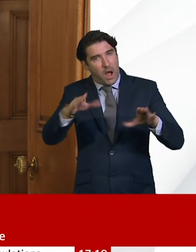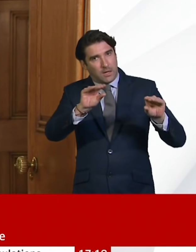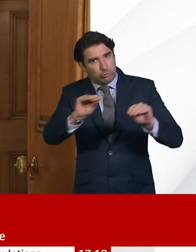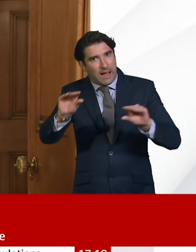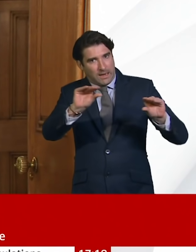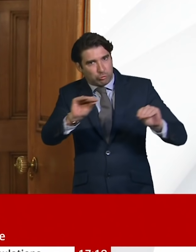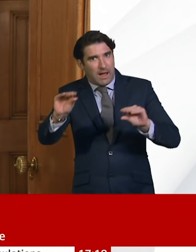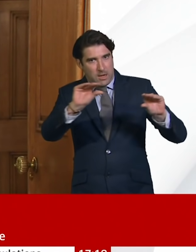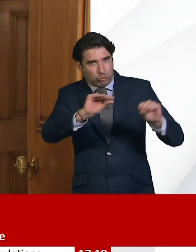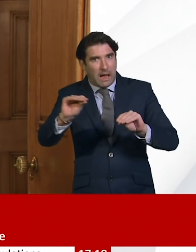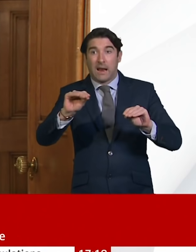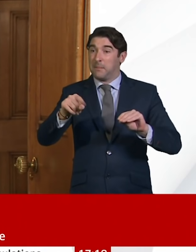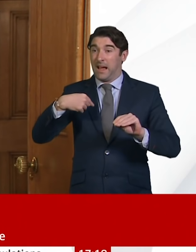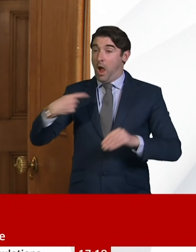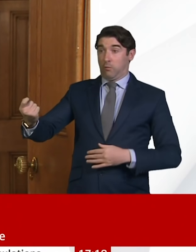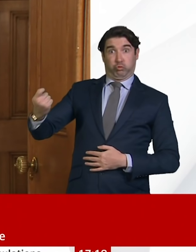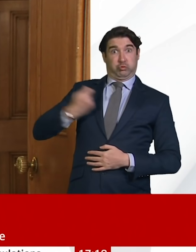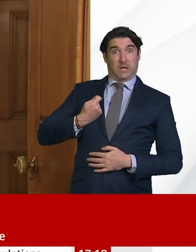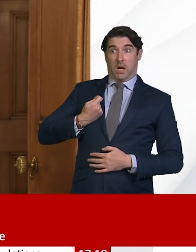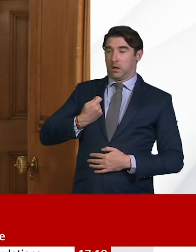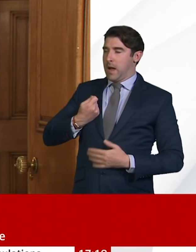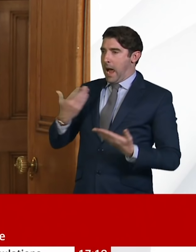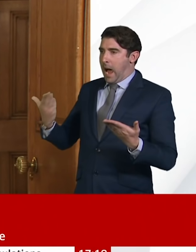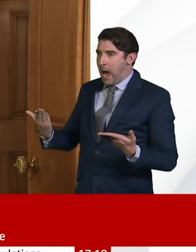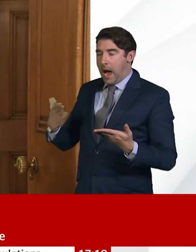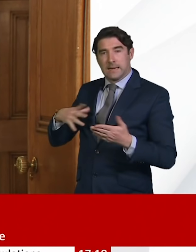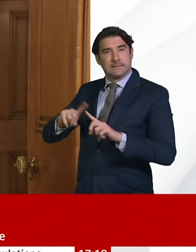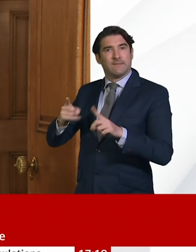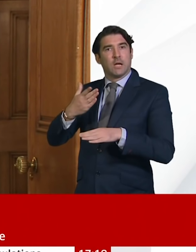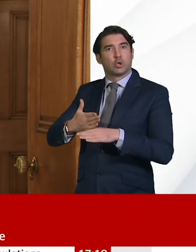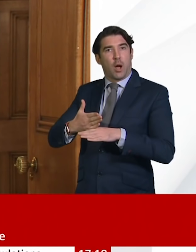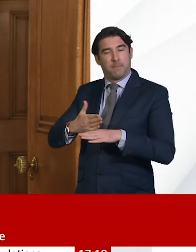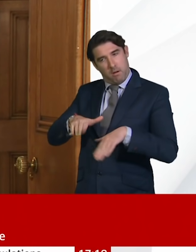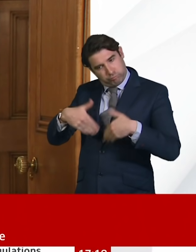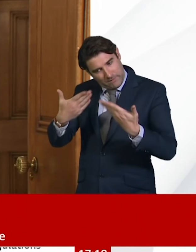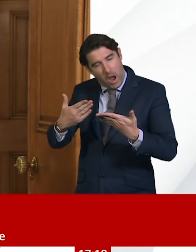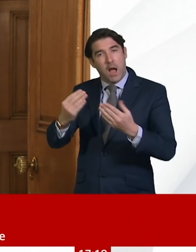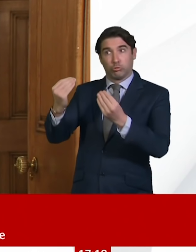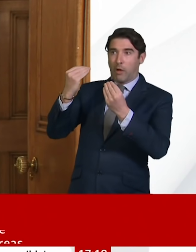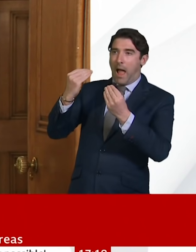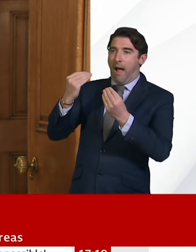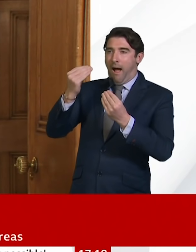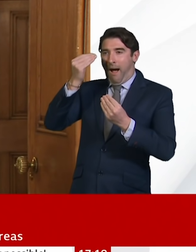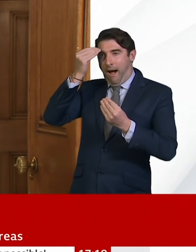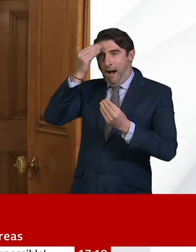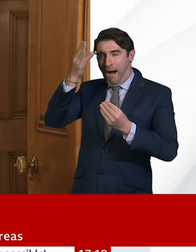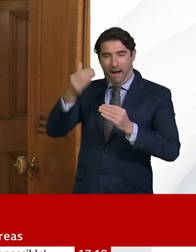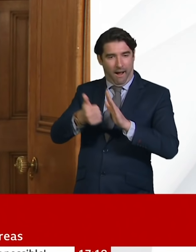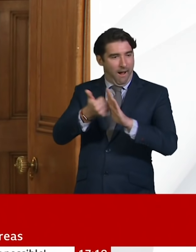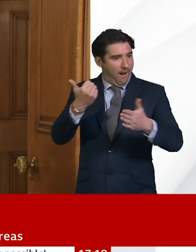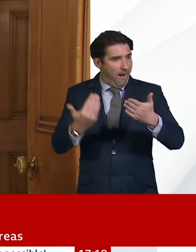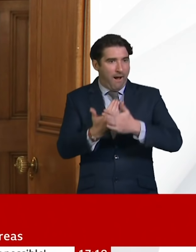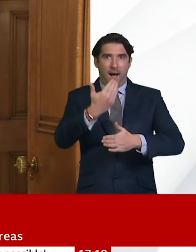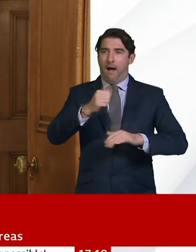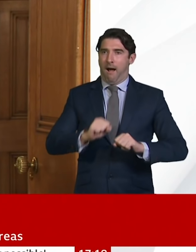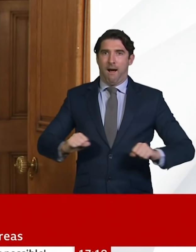around the workforce, help young people through this pandemic and bounce back as strongly as we can